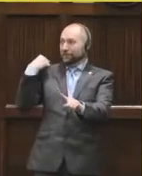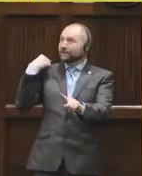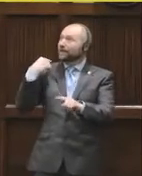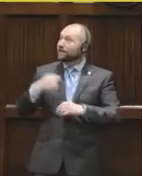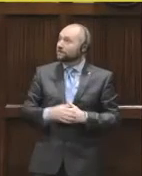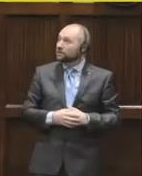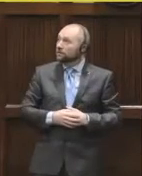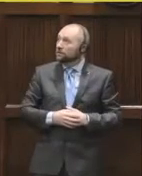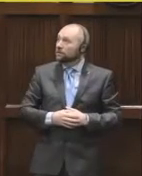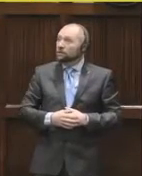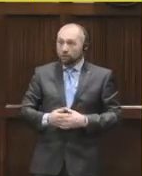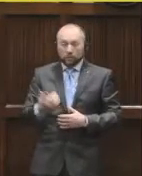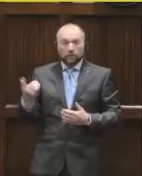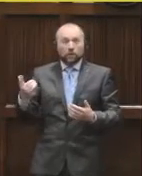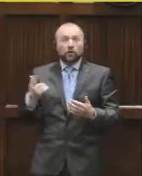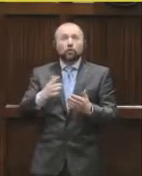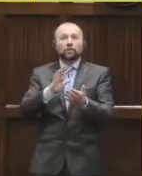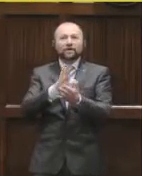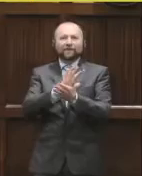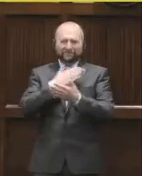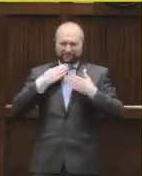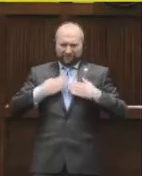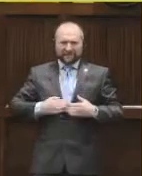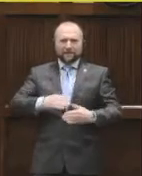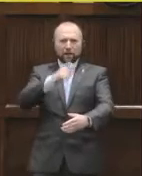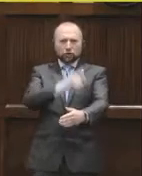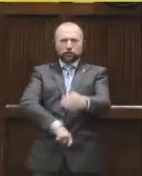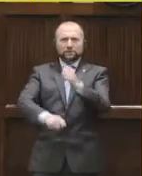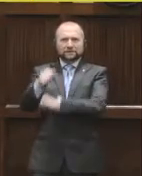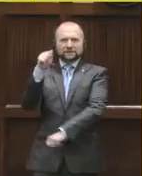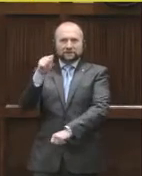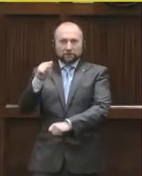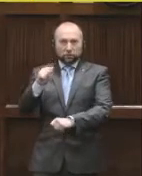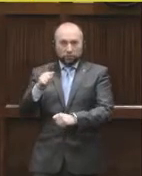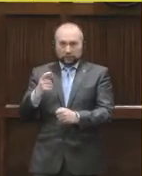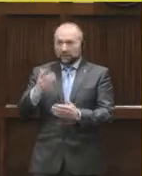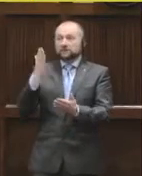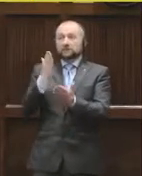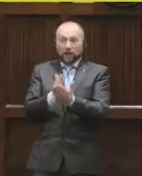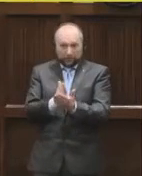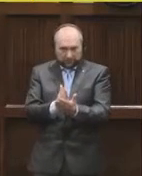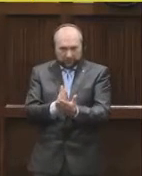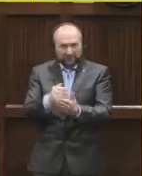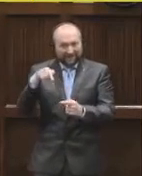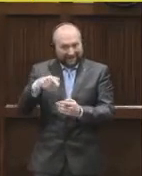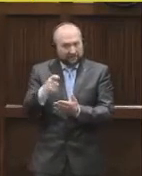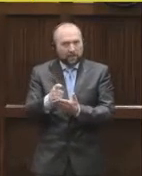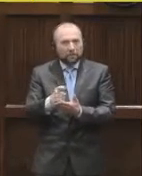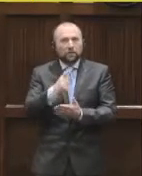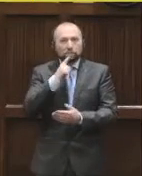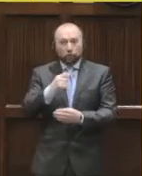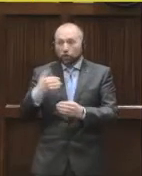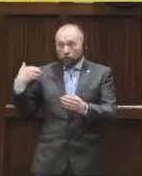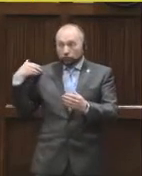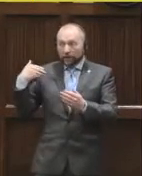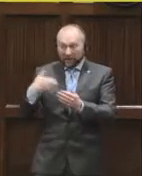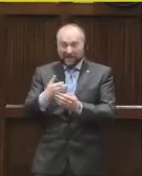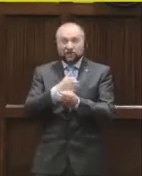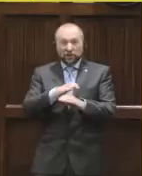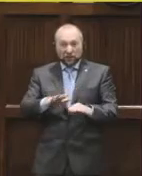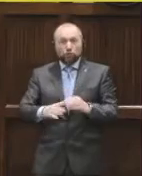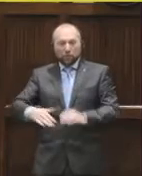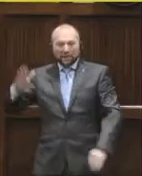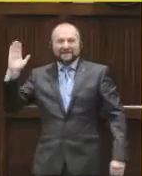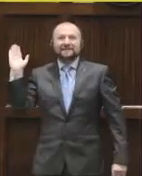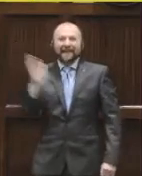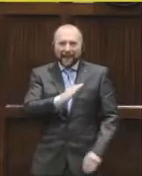corporal punishment had just been recently outlawed. But up to then, children in those schools were actually slapped if